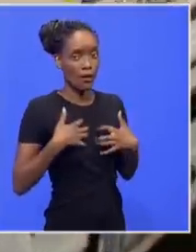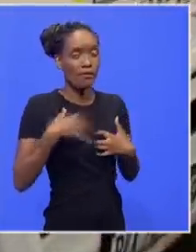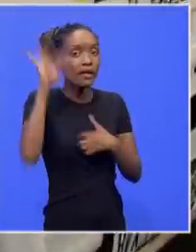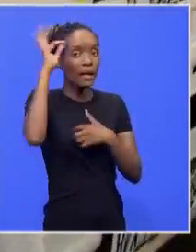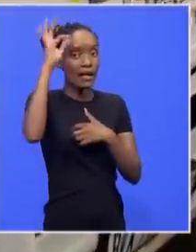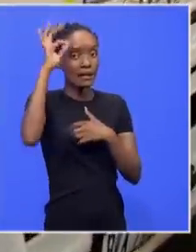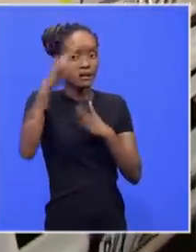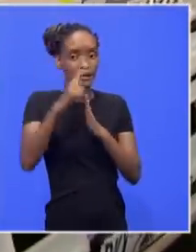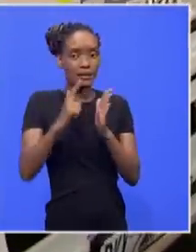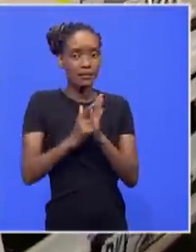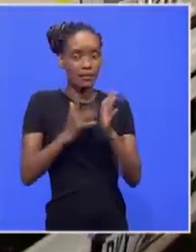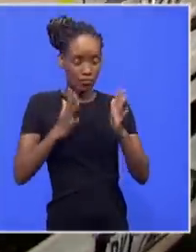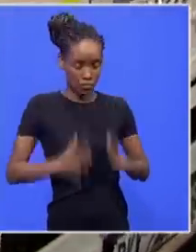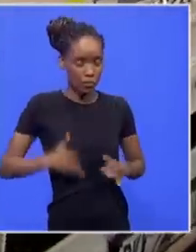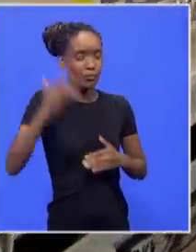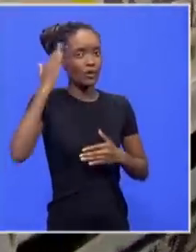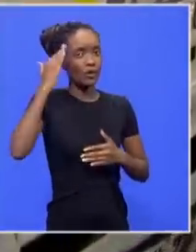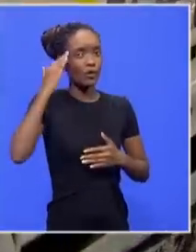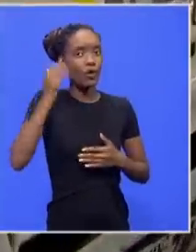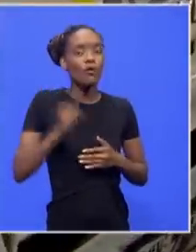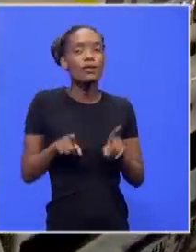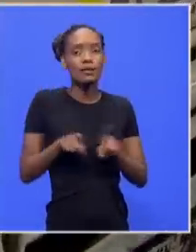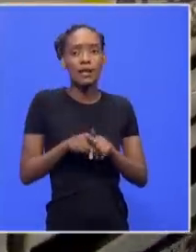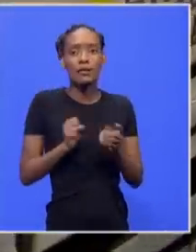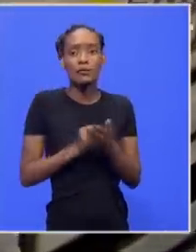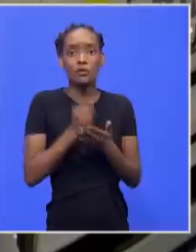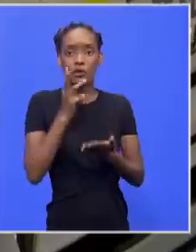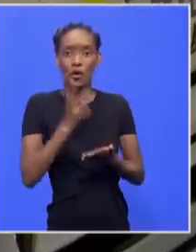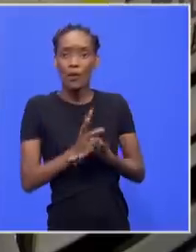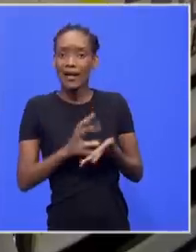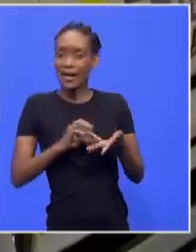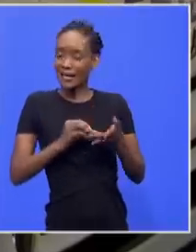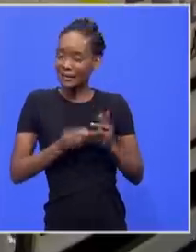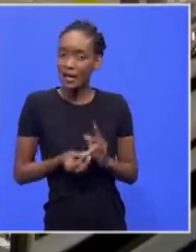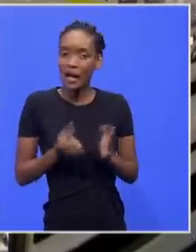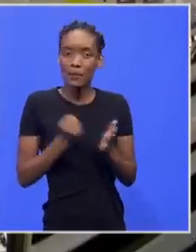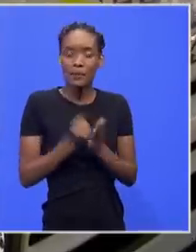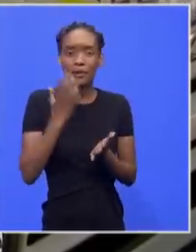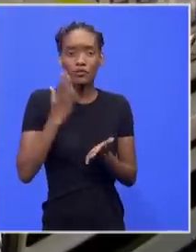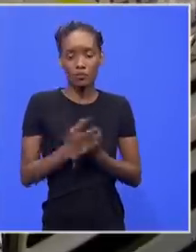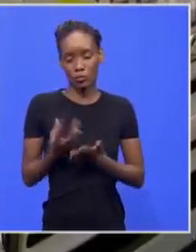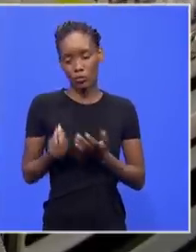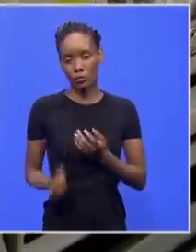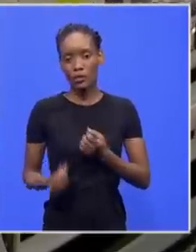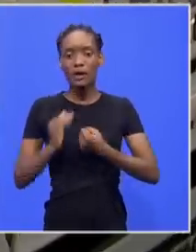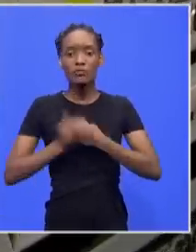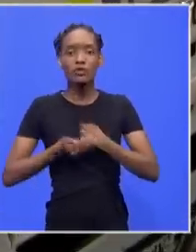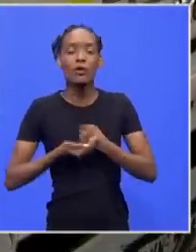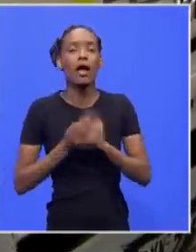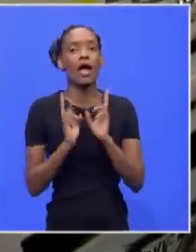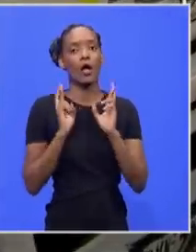in quite an effort with the social workers to ensure that there is a proper process. I hope it's going to work.